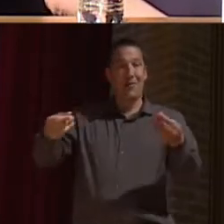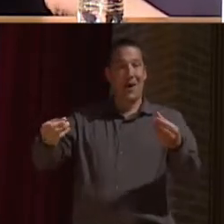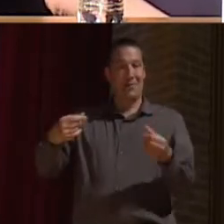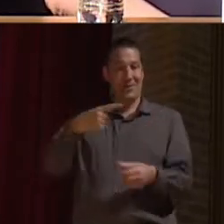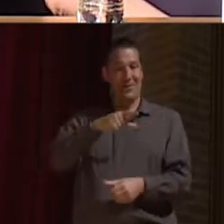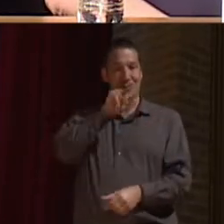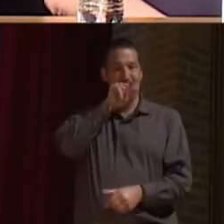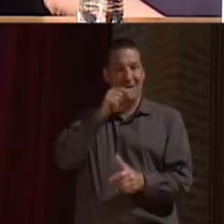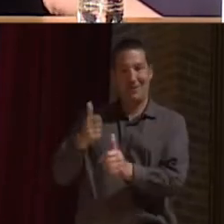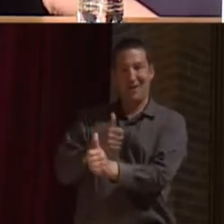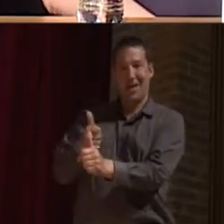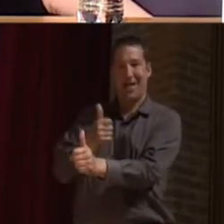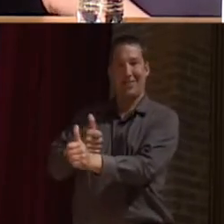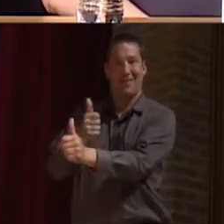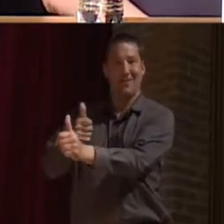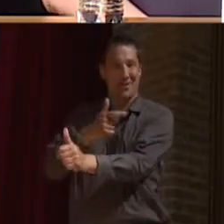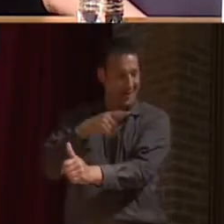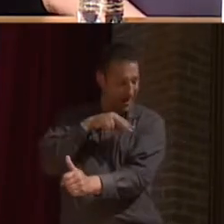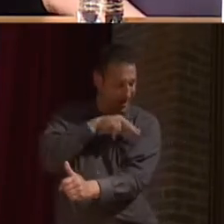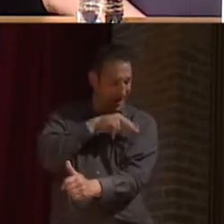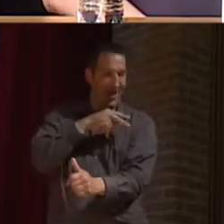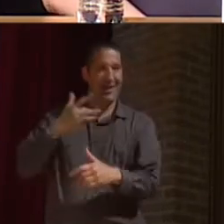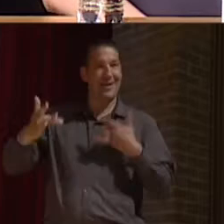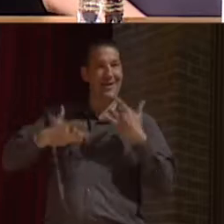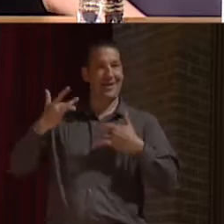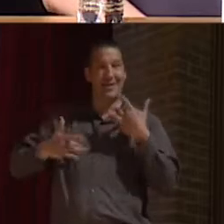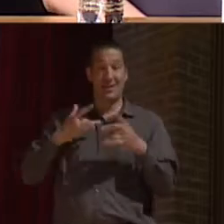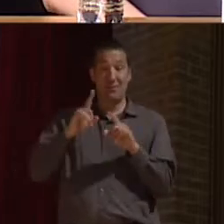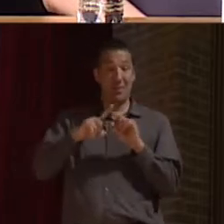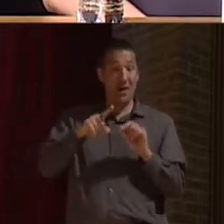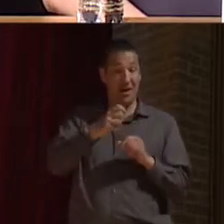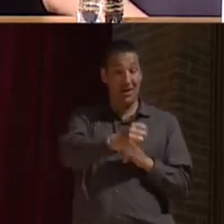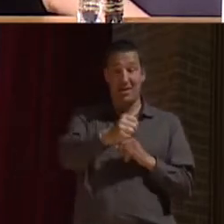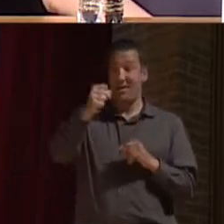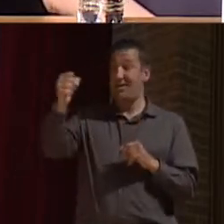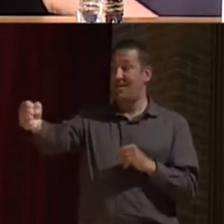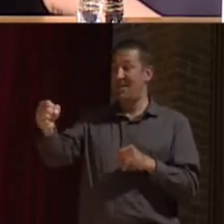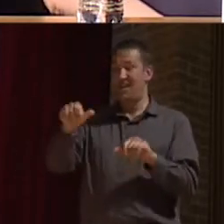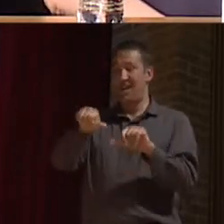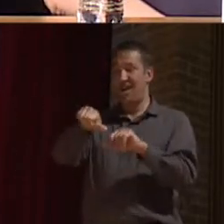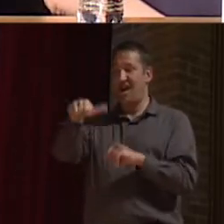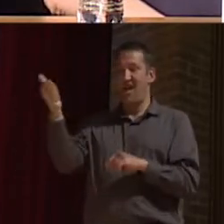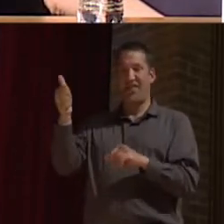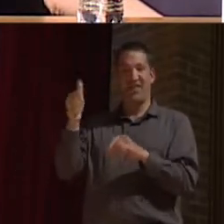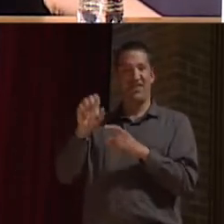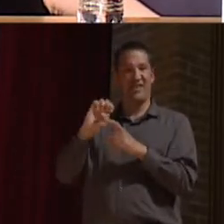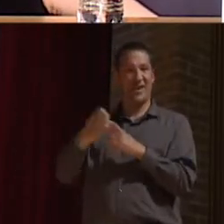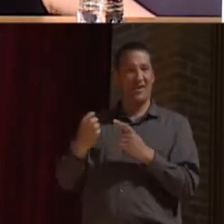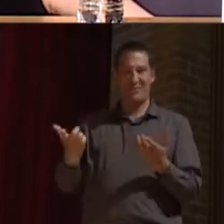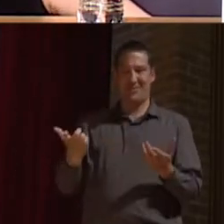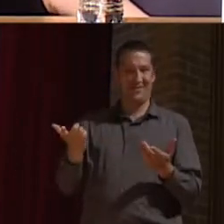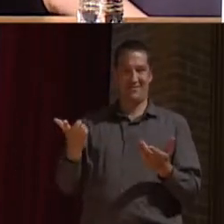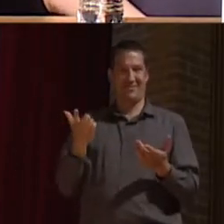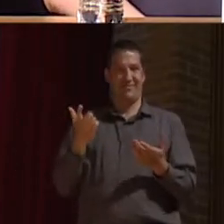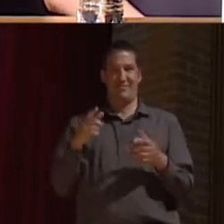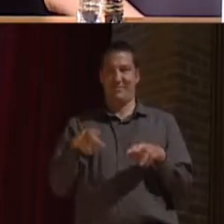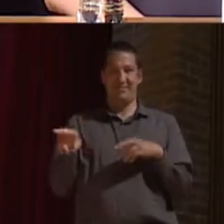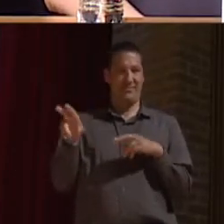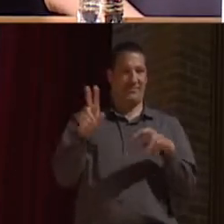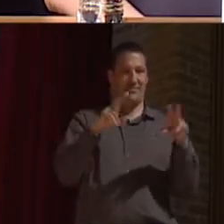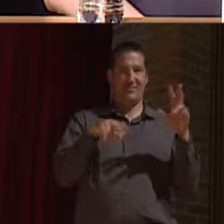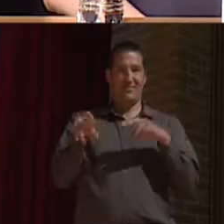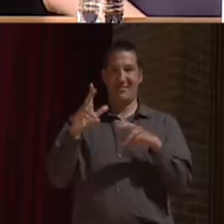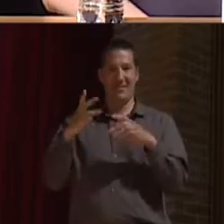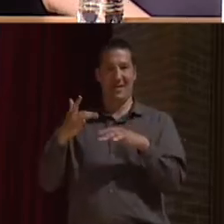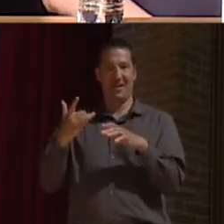But that's something that excited him. Now, if you put him in certain other environments, he would just wander out. Like he would look to hide from the